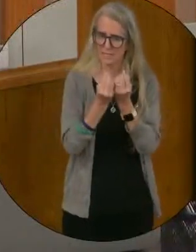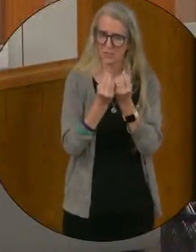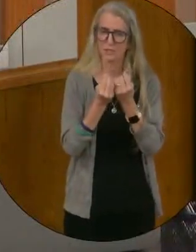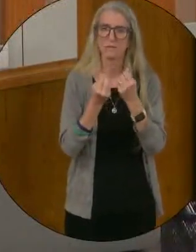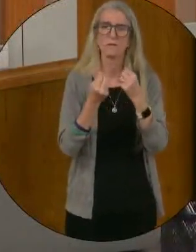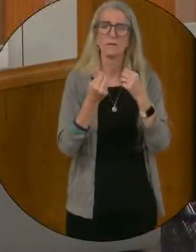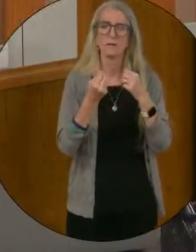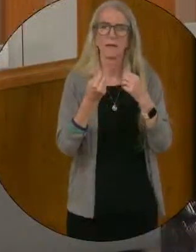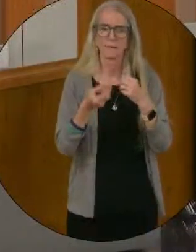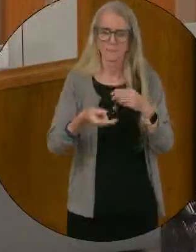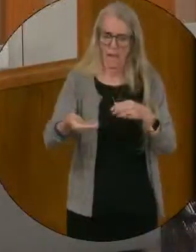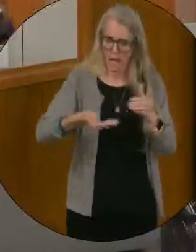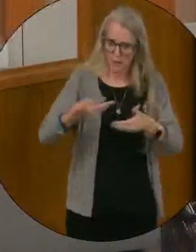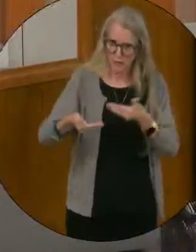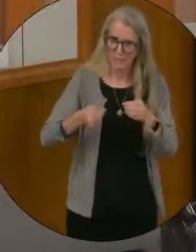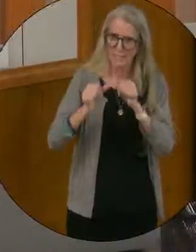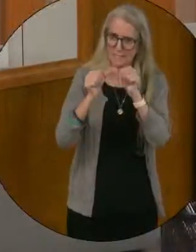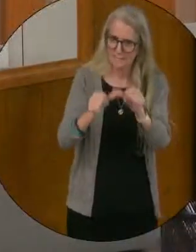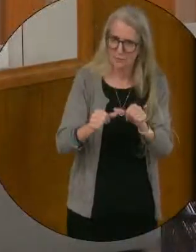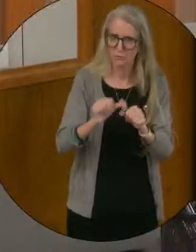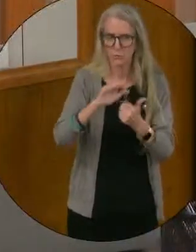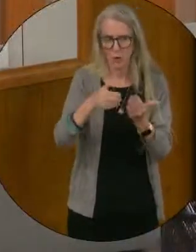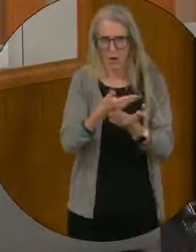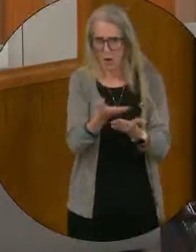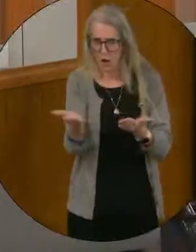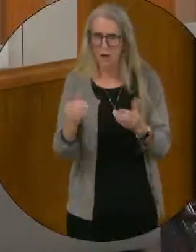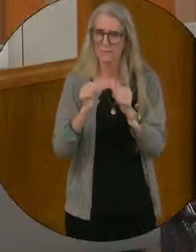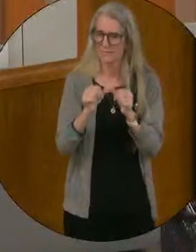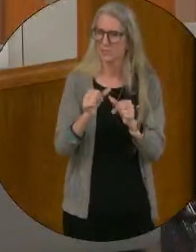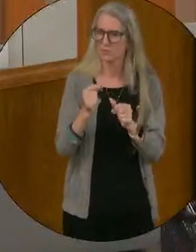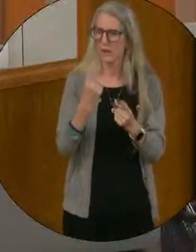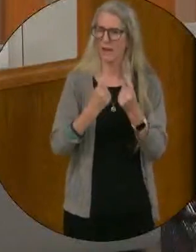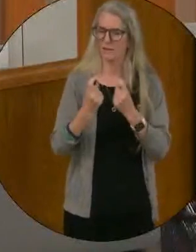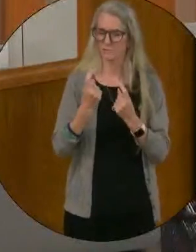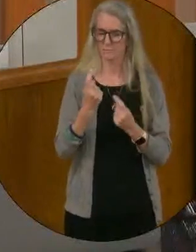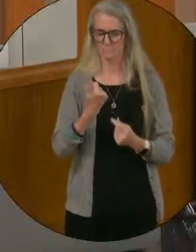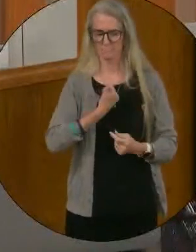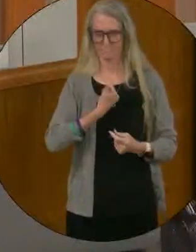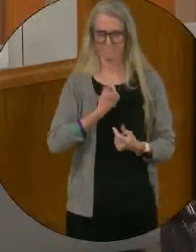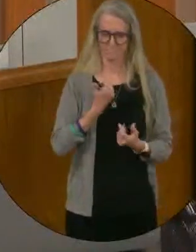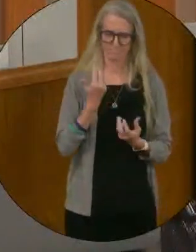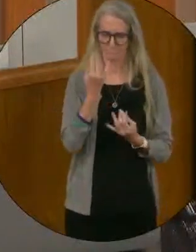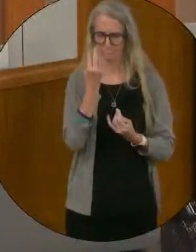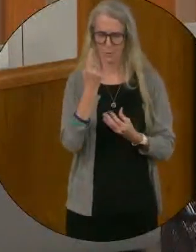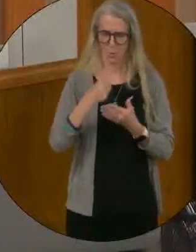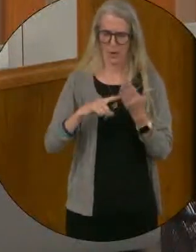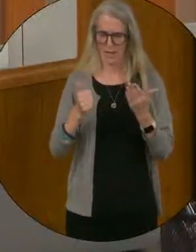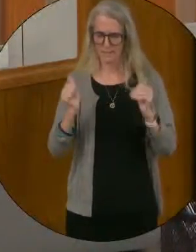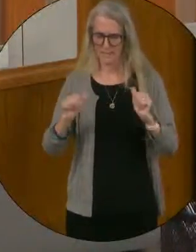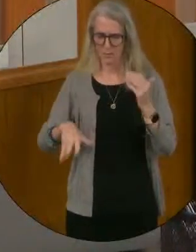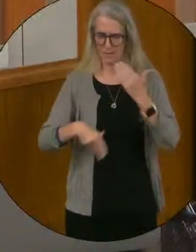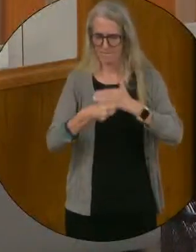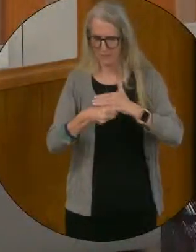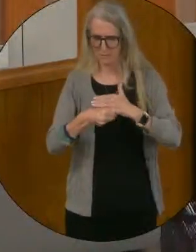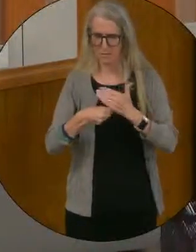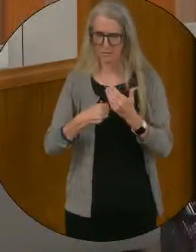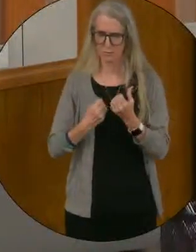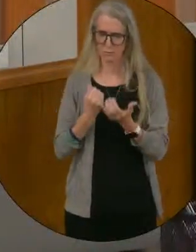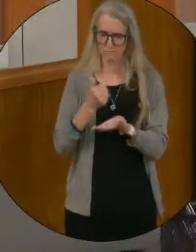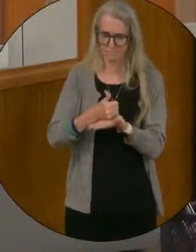and you all continue to ask yourself this question. So, what else do we build on to support our